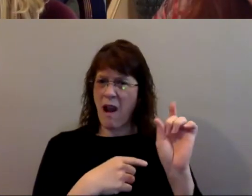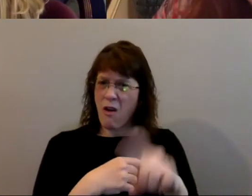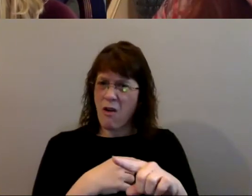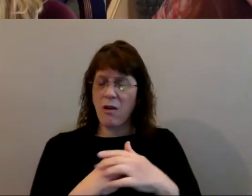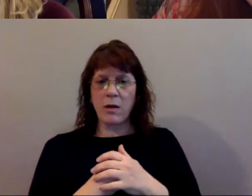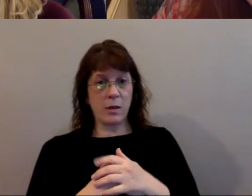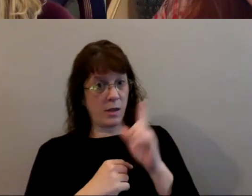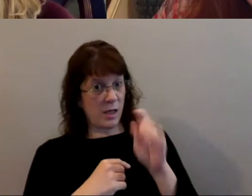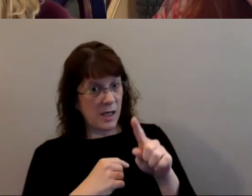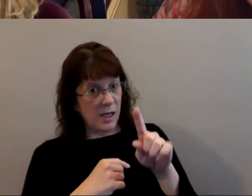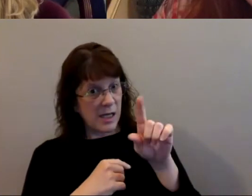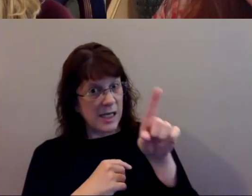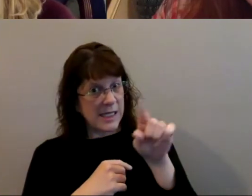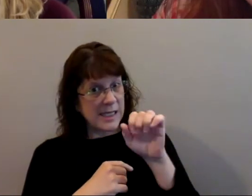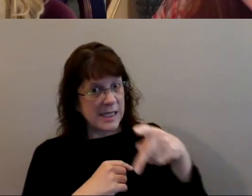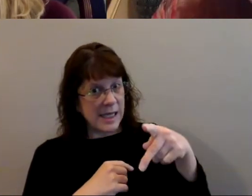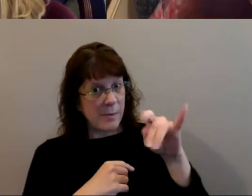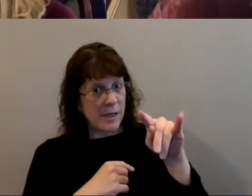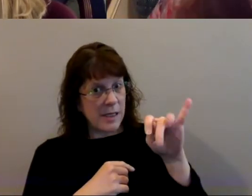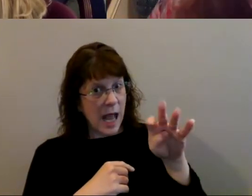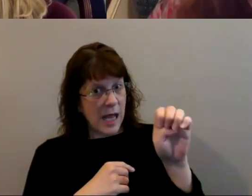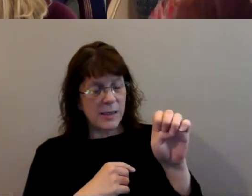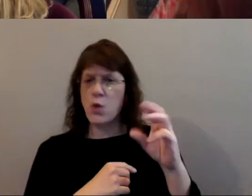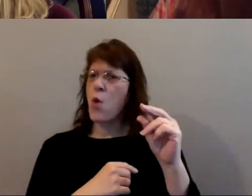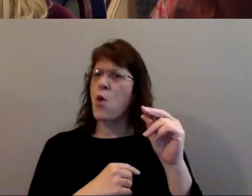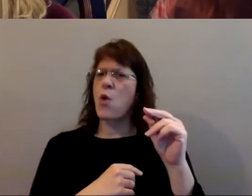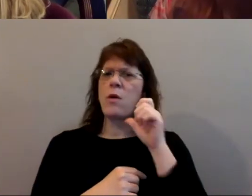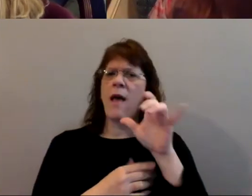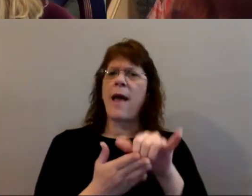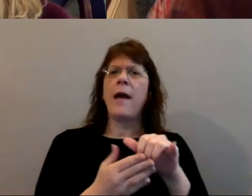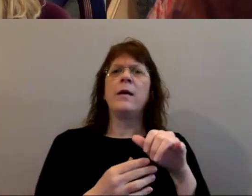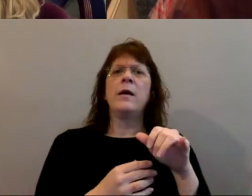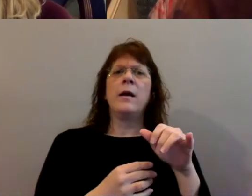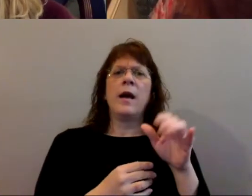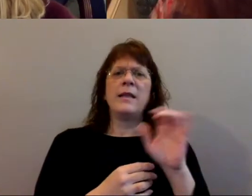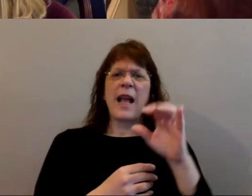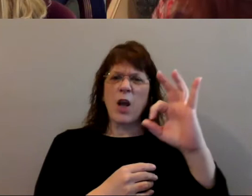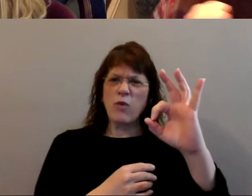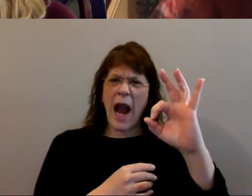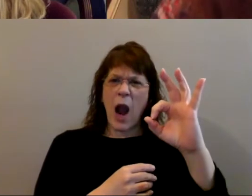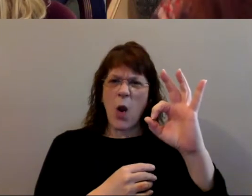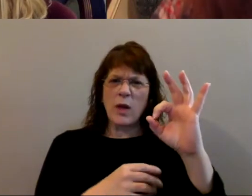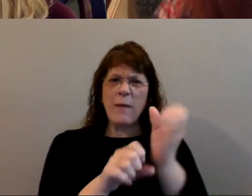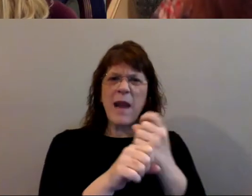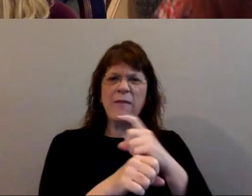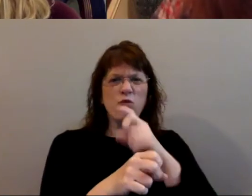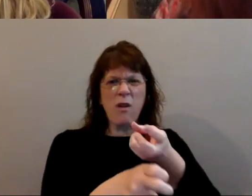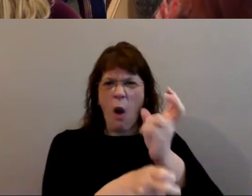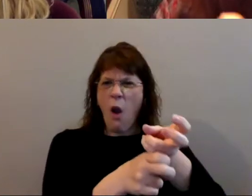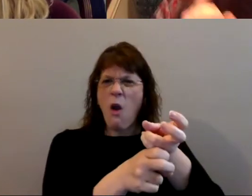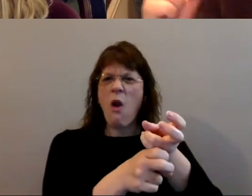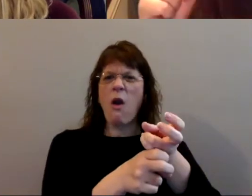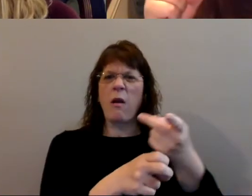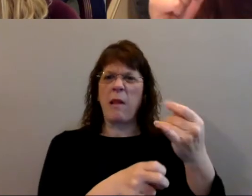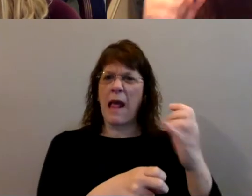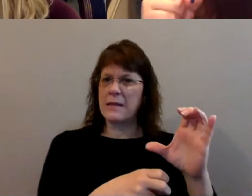Are they zip ties? Zip ties, I think, are not zip ties. So they're like, yeah, they're round and they're made of this like incredibly hard plastic.